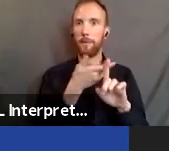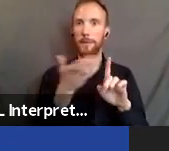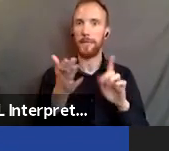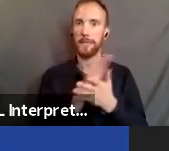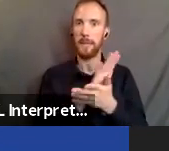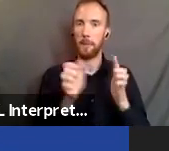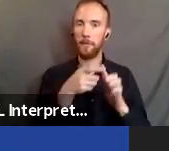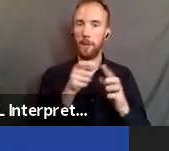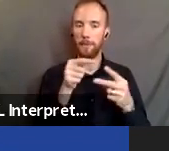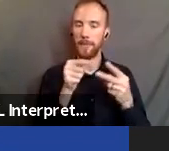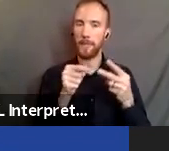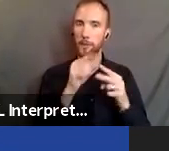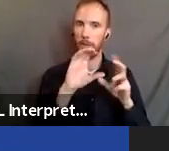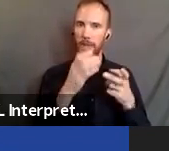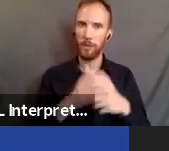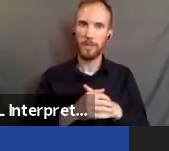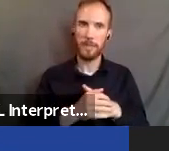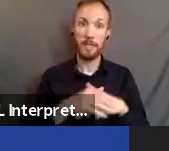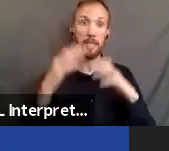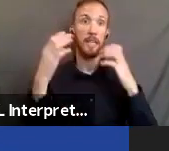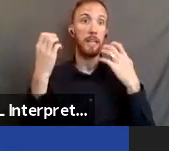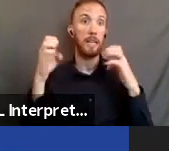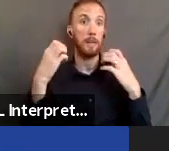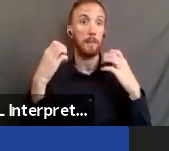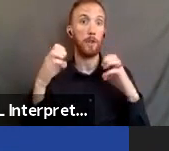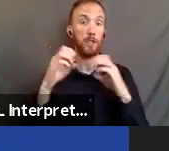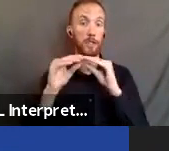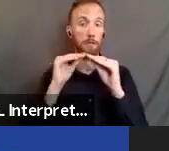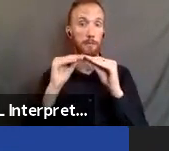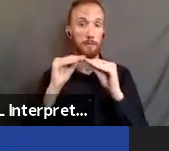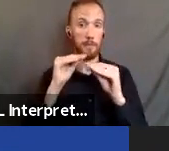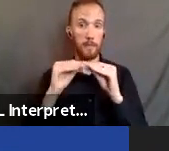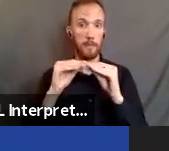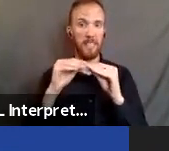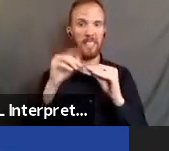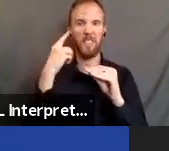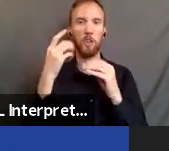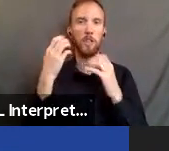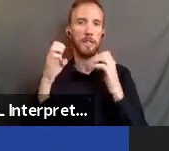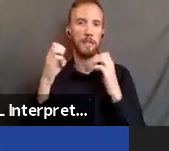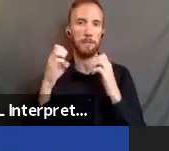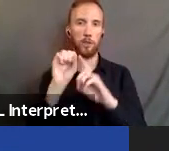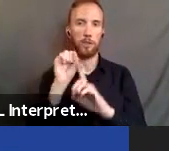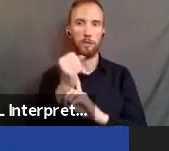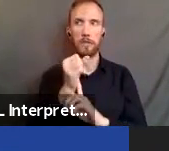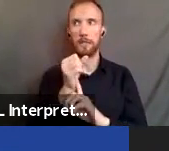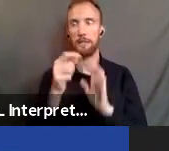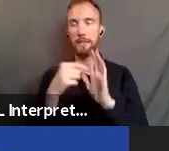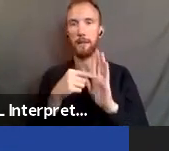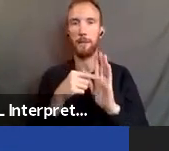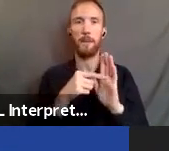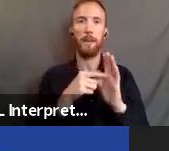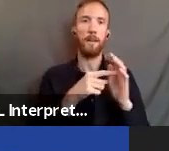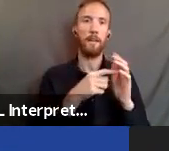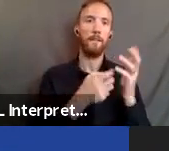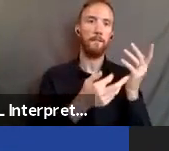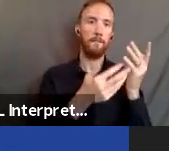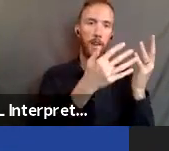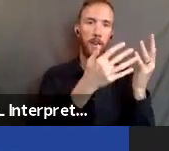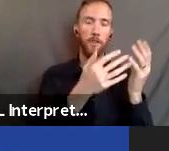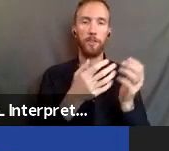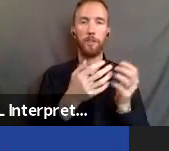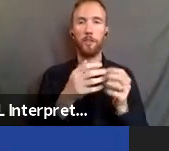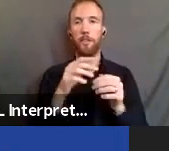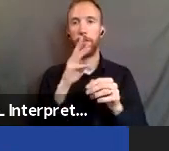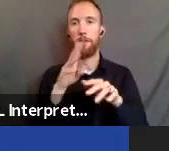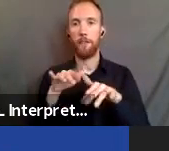emergency unanticipated facility repair category is to address emergency situations like fire floods and freezing and the unforeseen facility